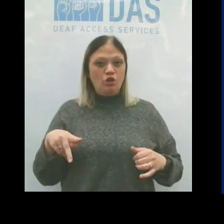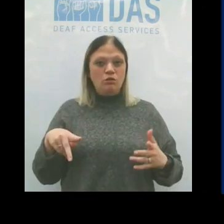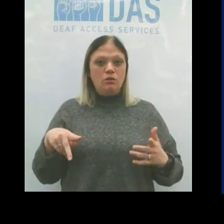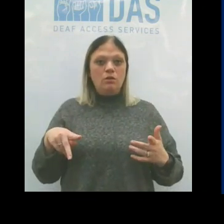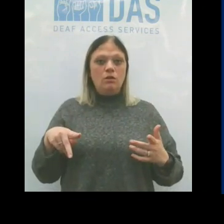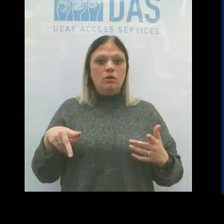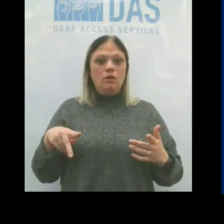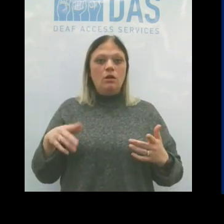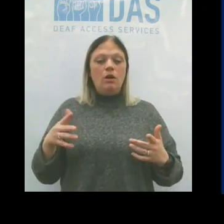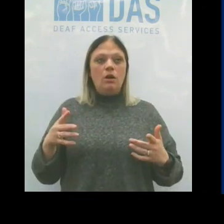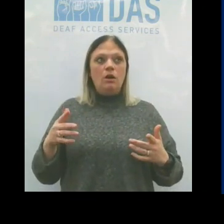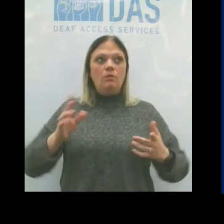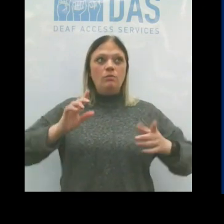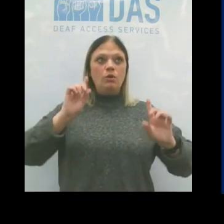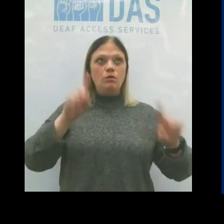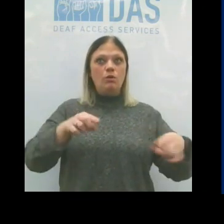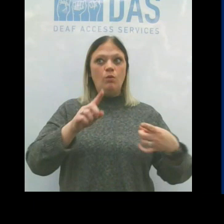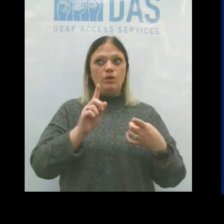We're going to